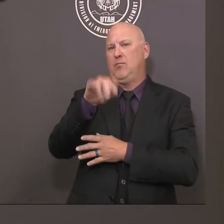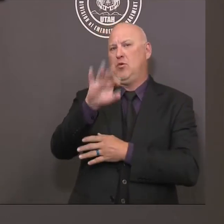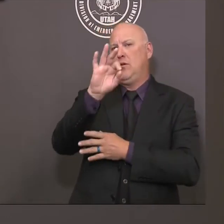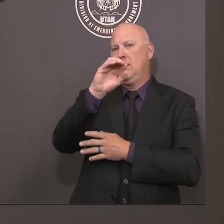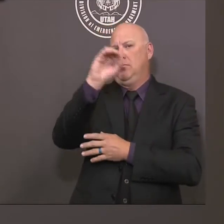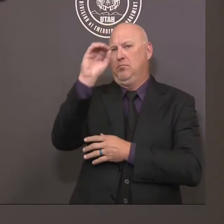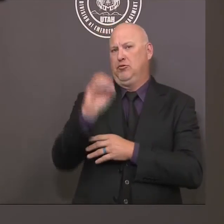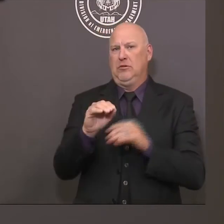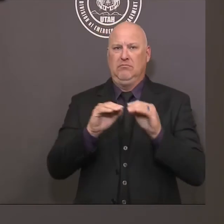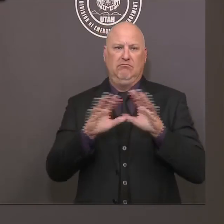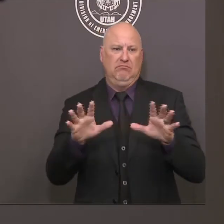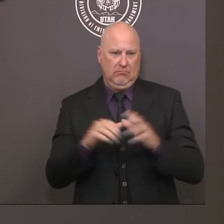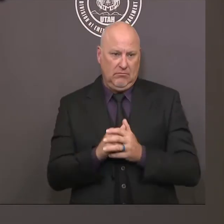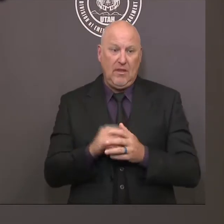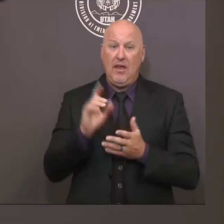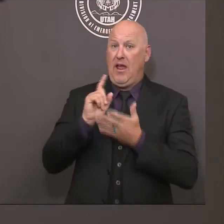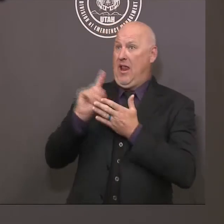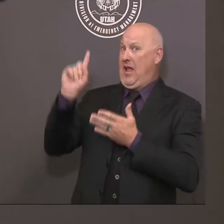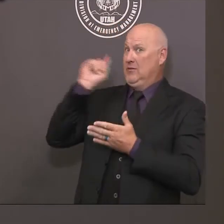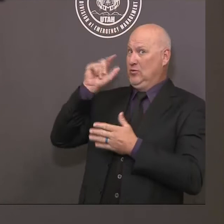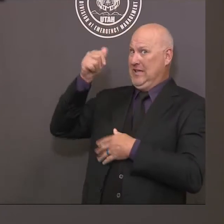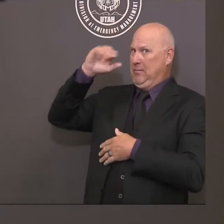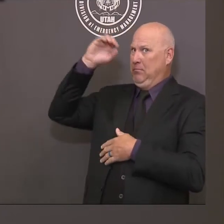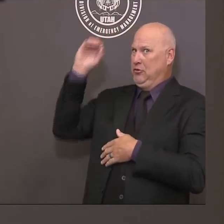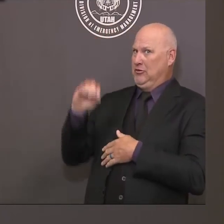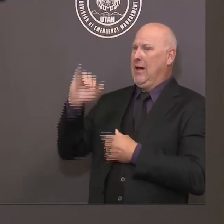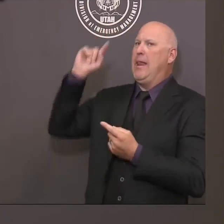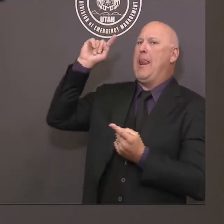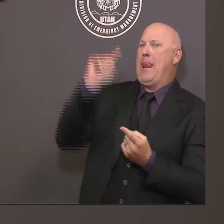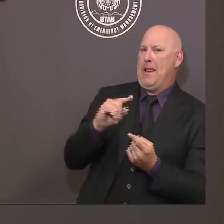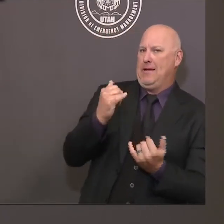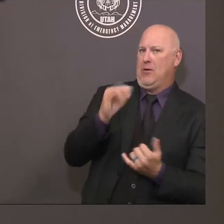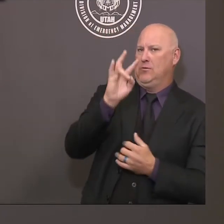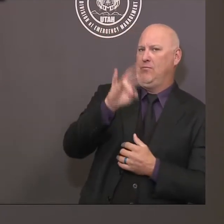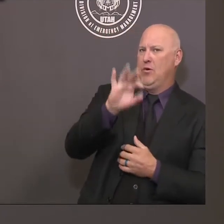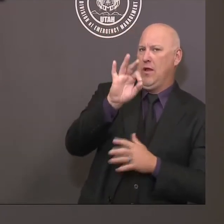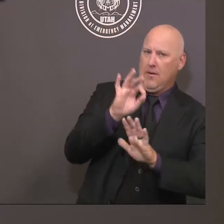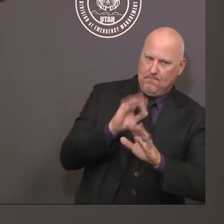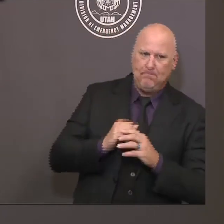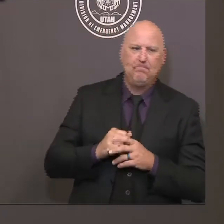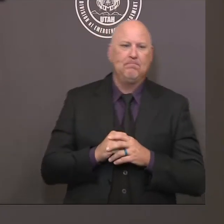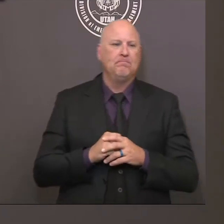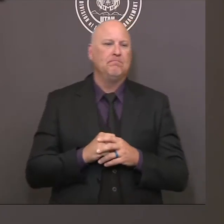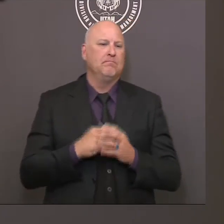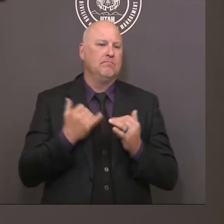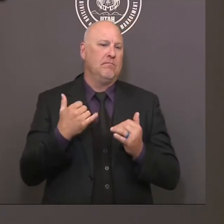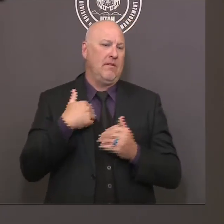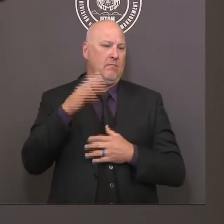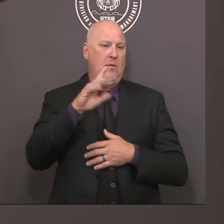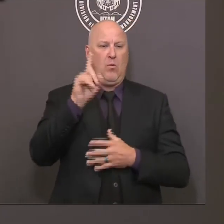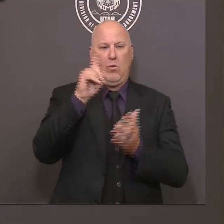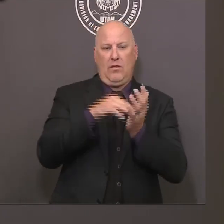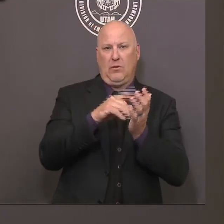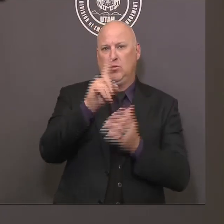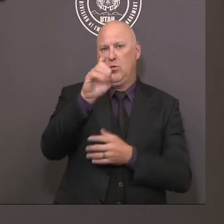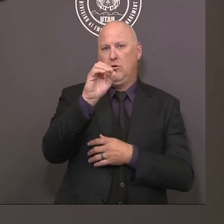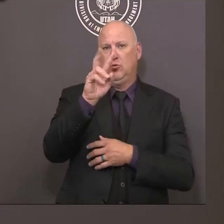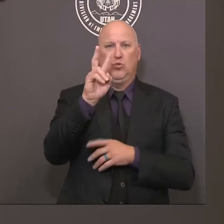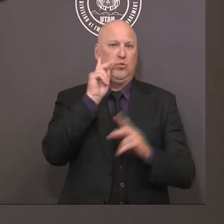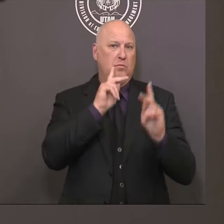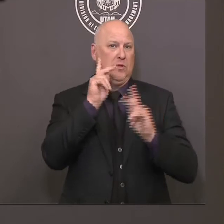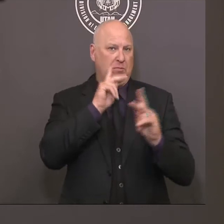before. A total of 1,102 Utahns have been hospitalized due to COVID-19,